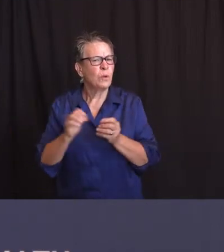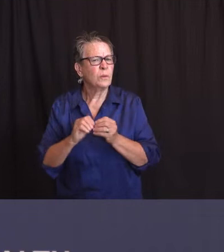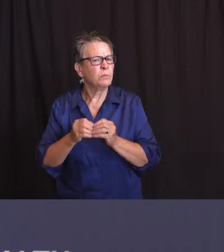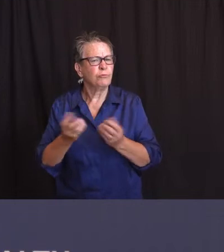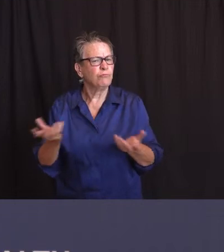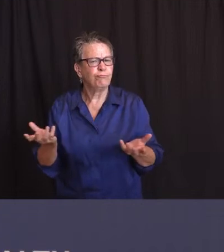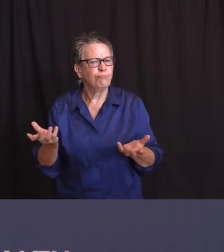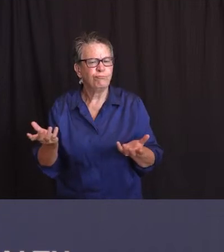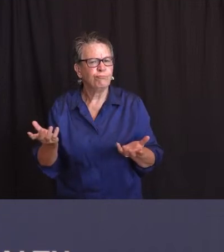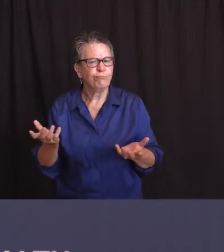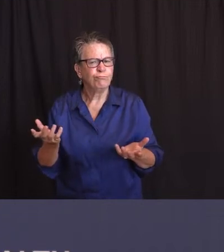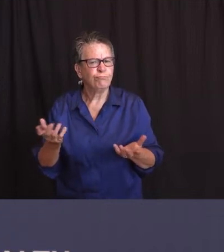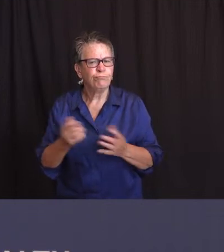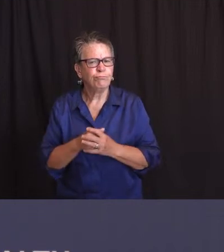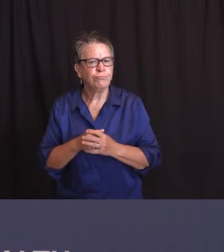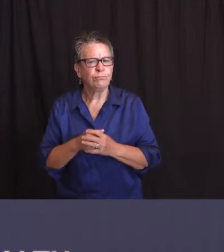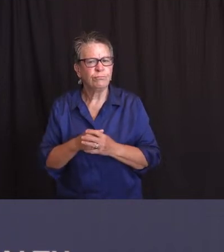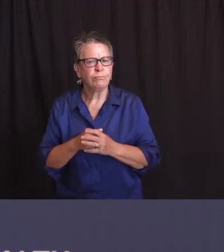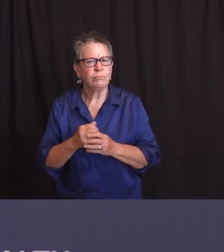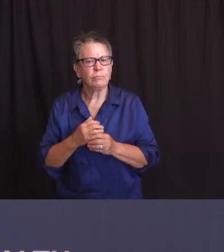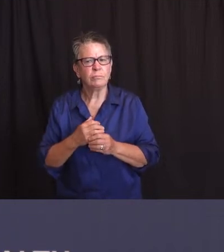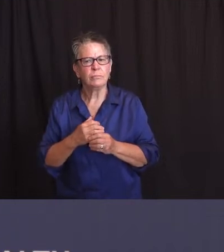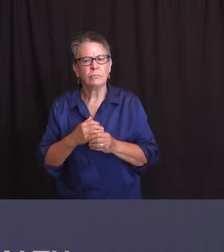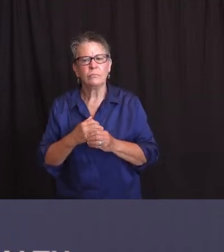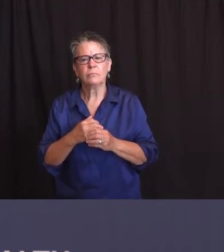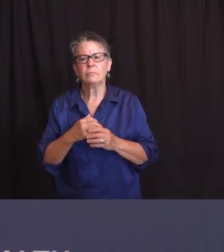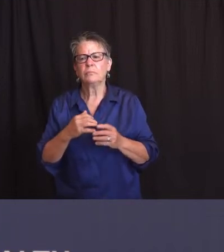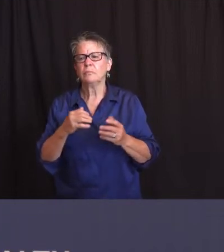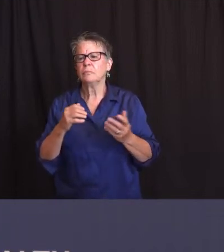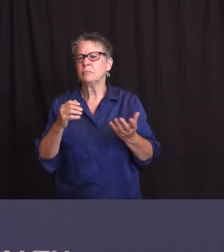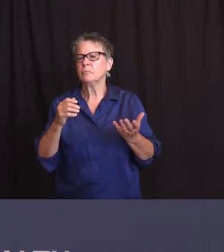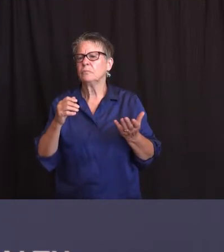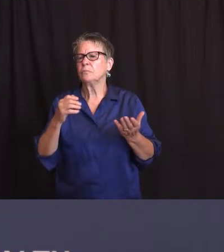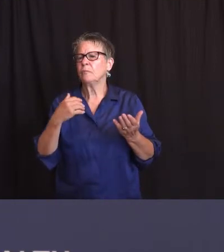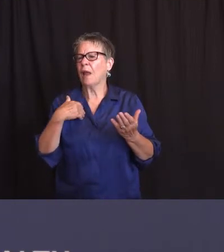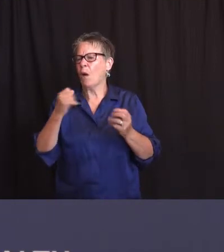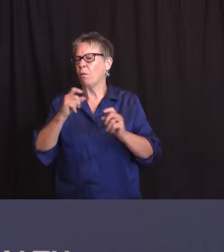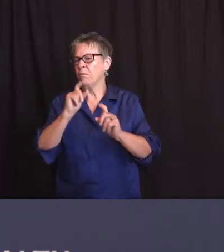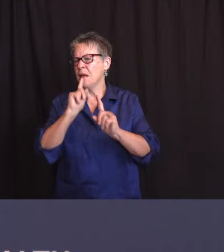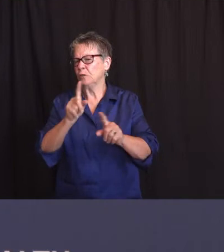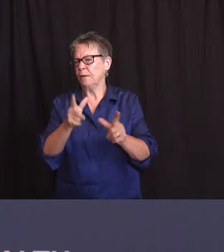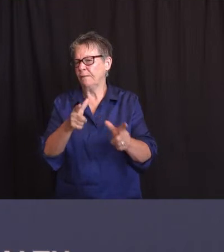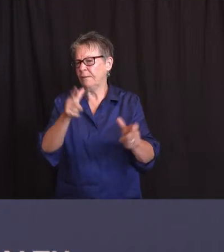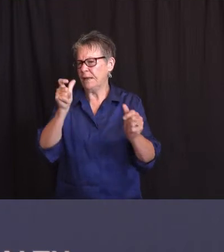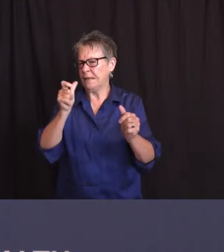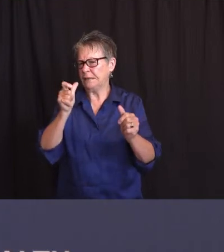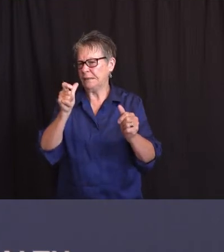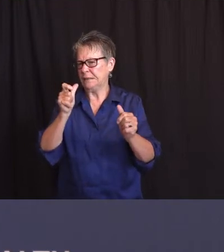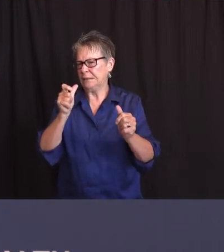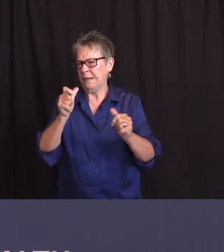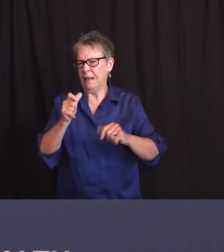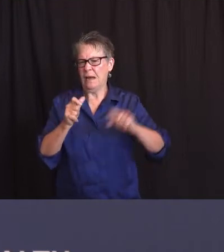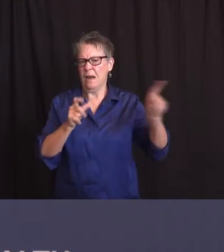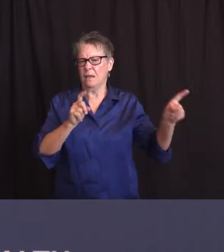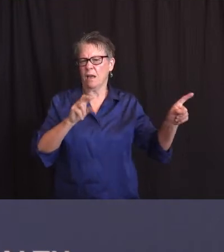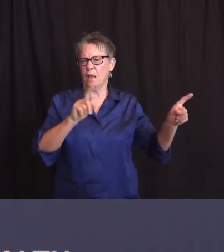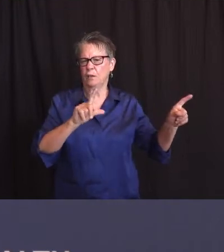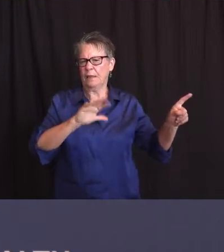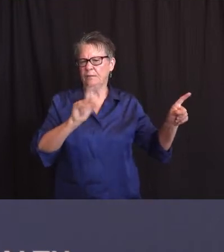answers, and then I was going to turn it over to Ed for the last one. I realize that's on black bears, so I don't think Ed, I'm not going to do that